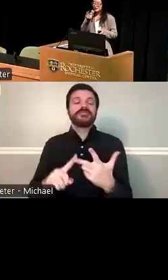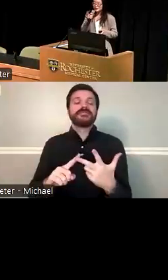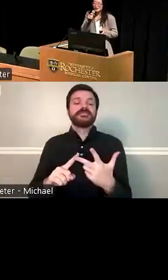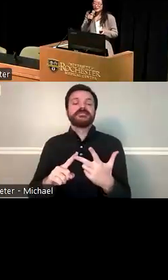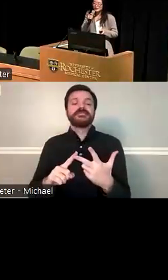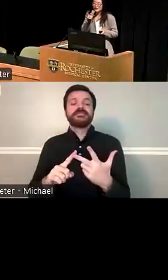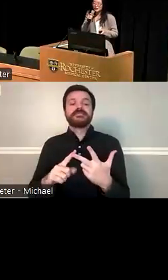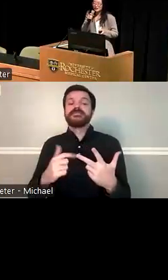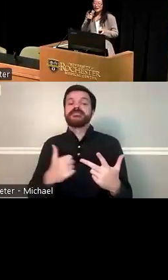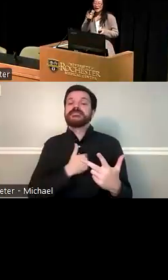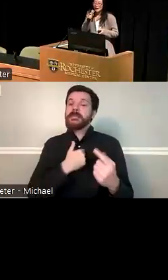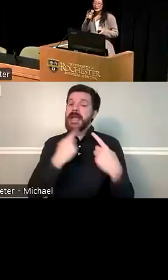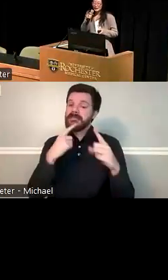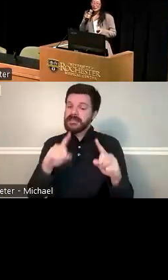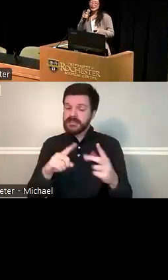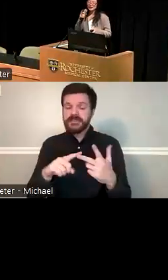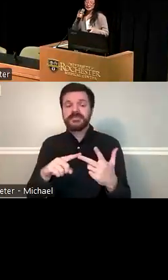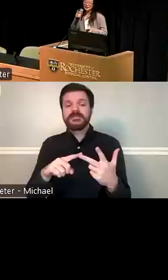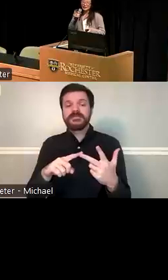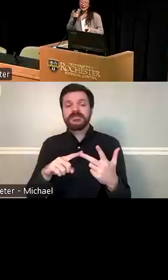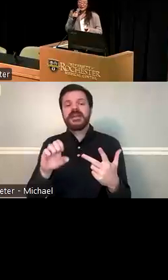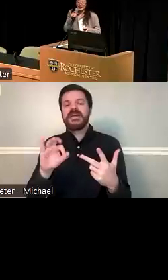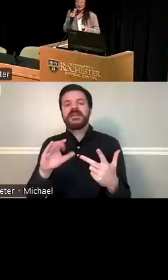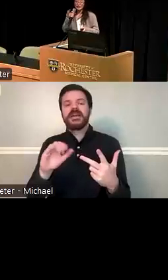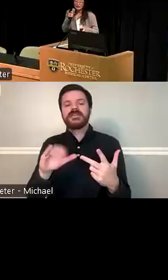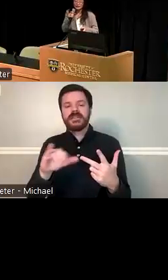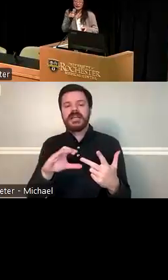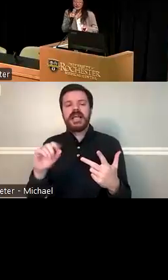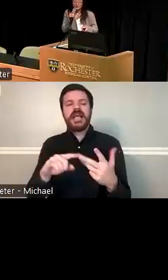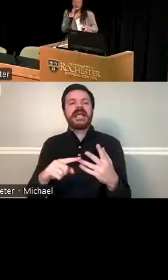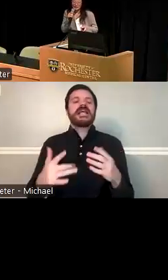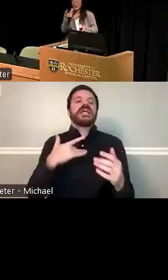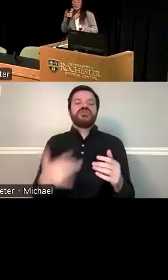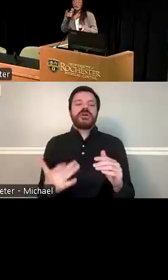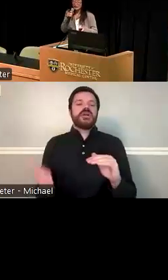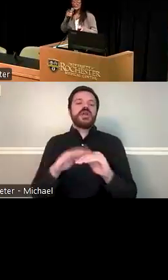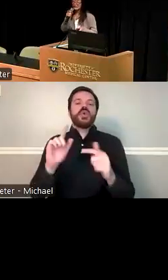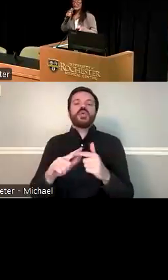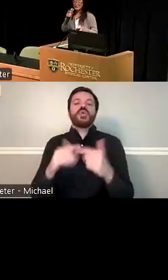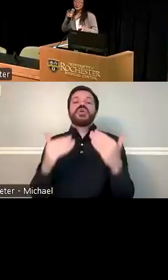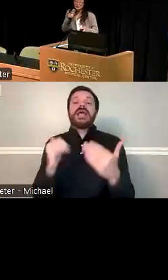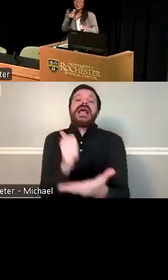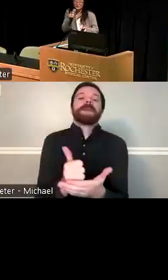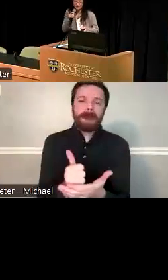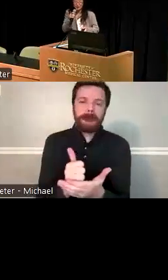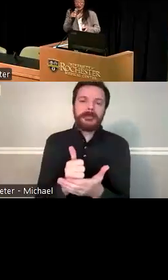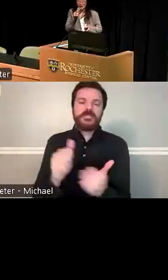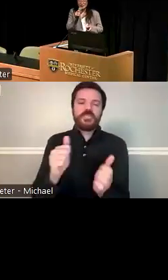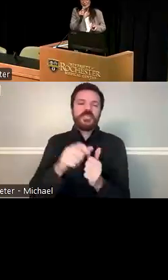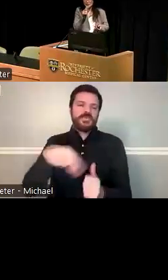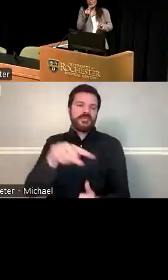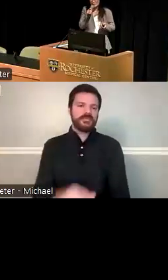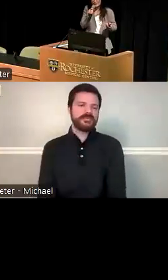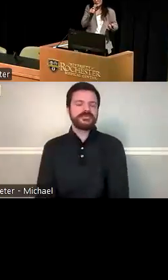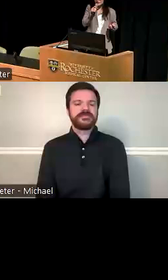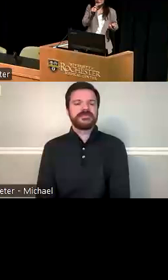for suicide intervention, and increase in the likelihood of intervening suicidal service members. And some